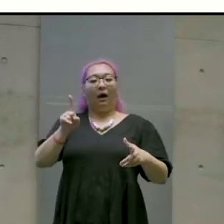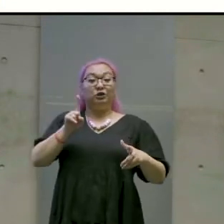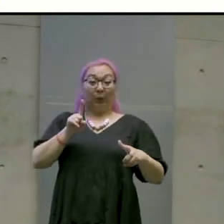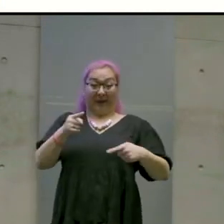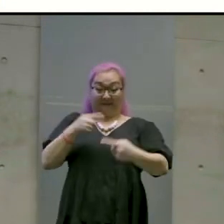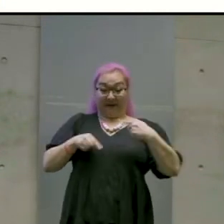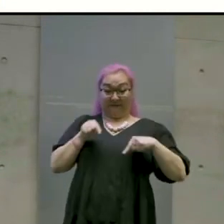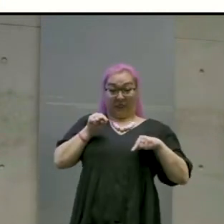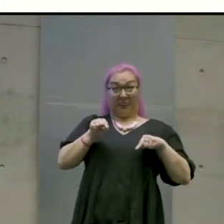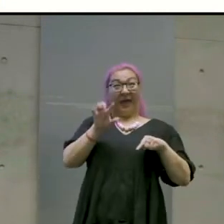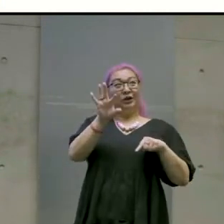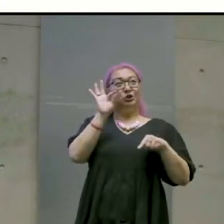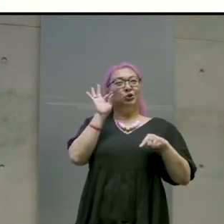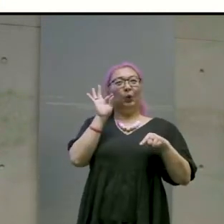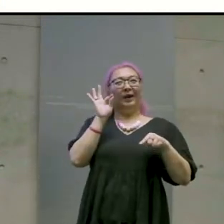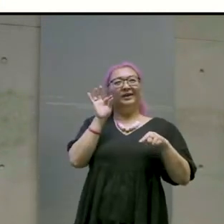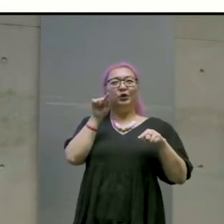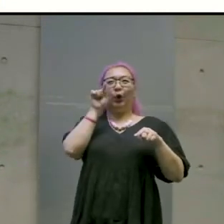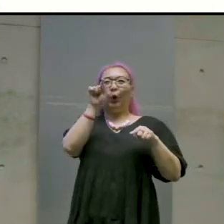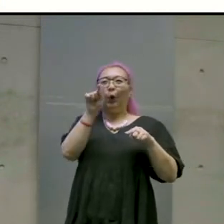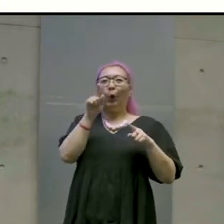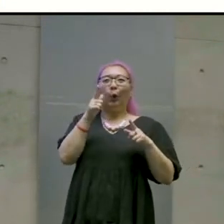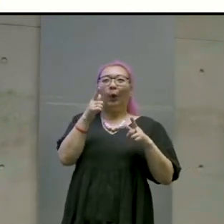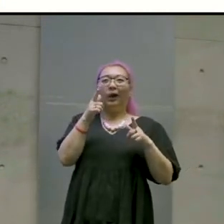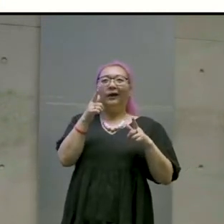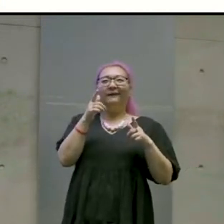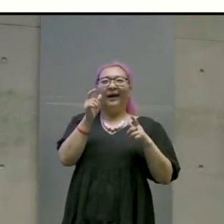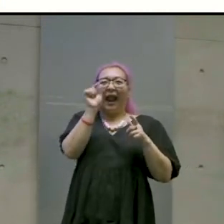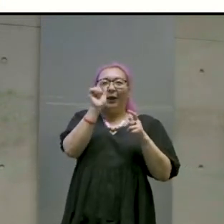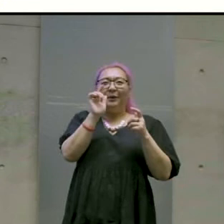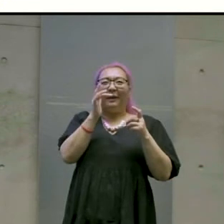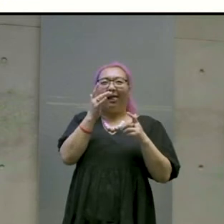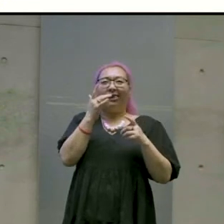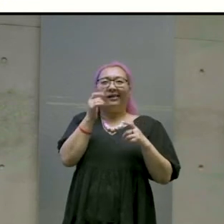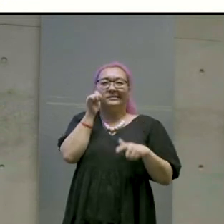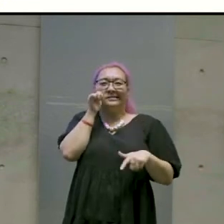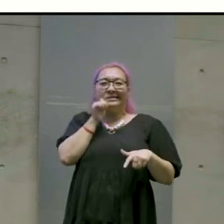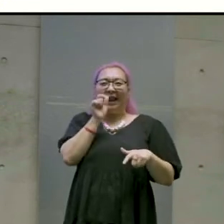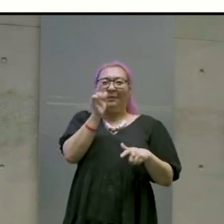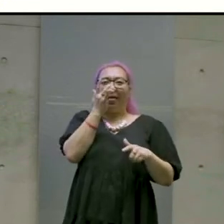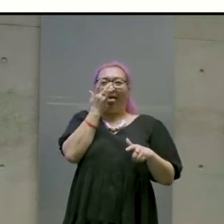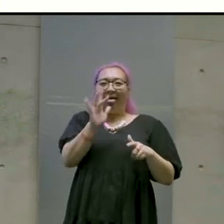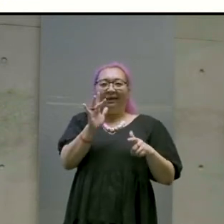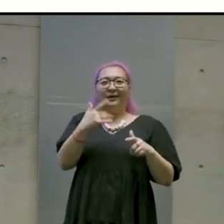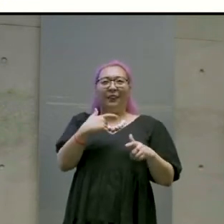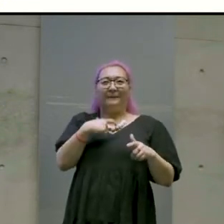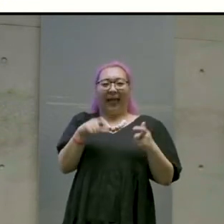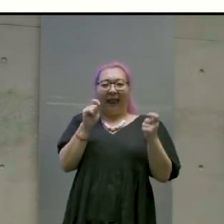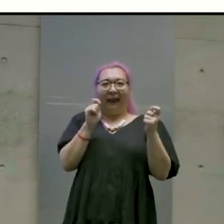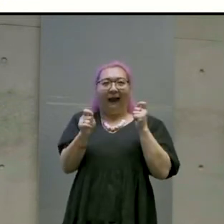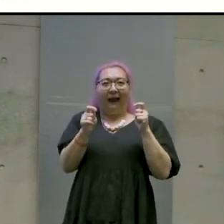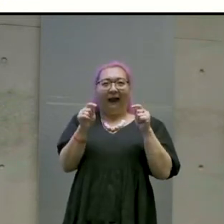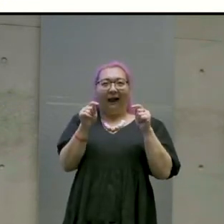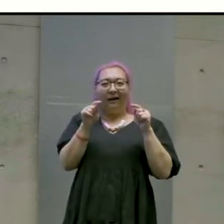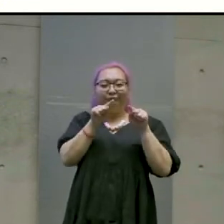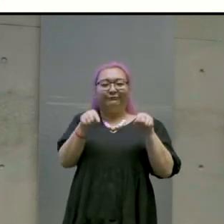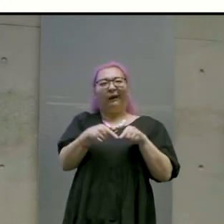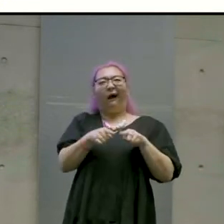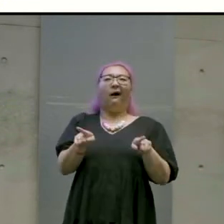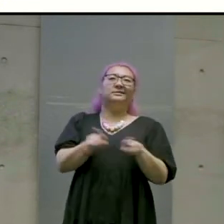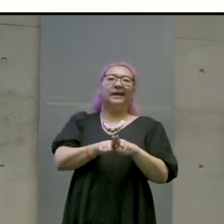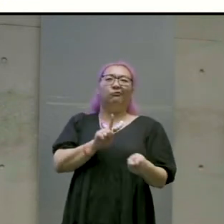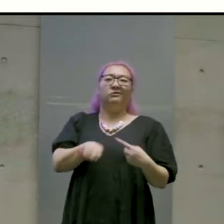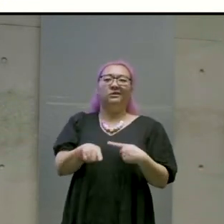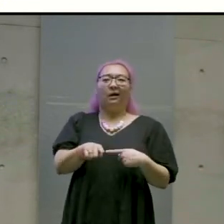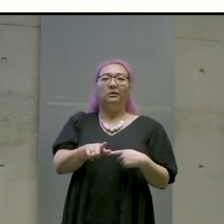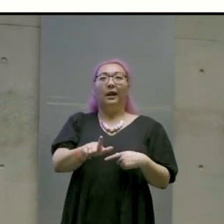outcome that the player imagined was going to happen. Because remember, what actually happens and what the player believes is going to happen in the moment of choice, those are